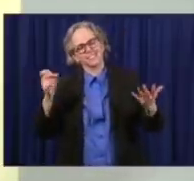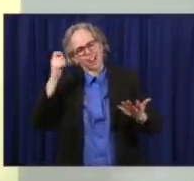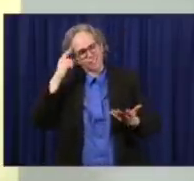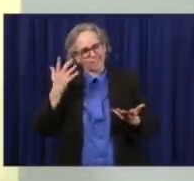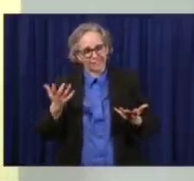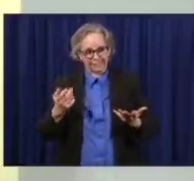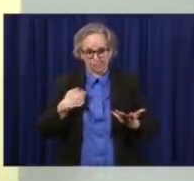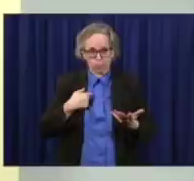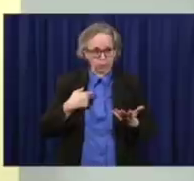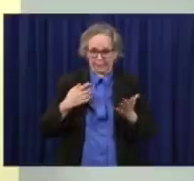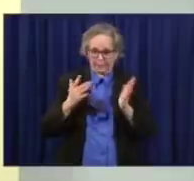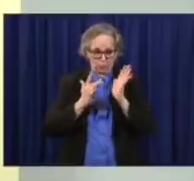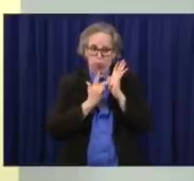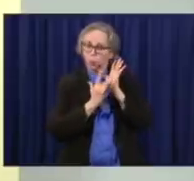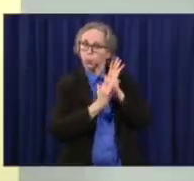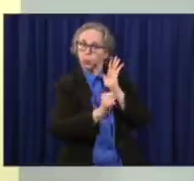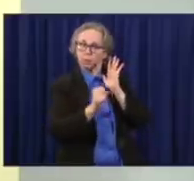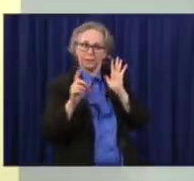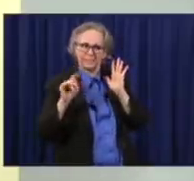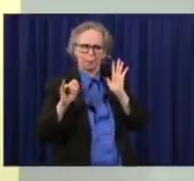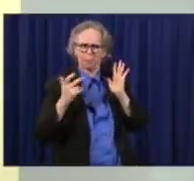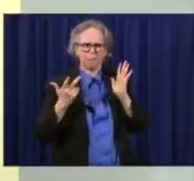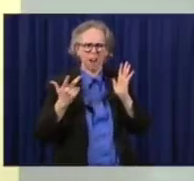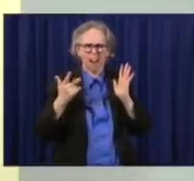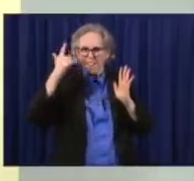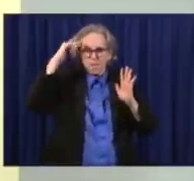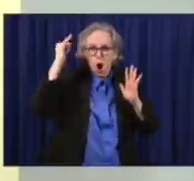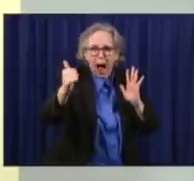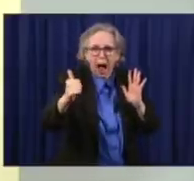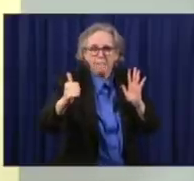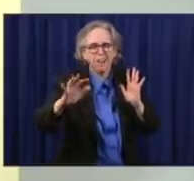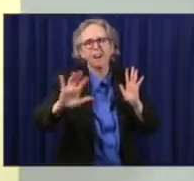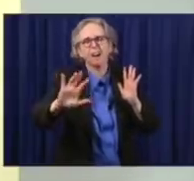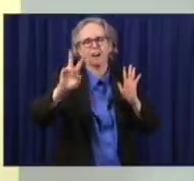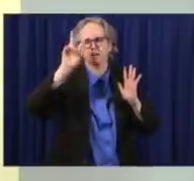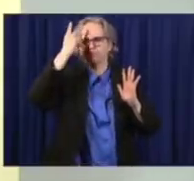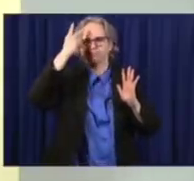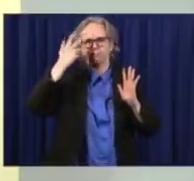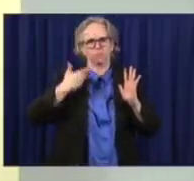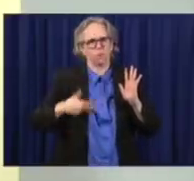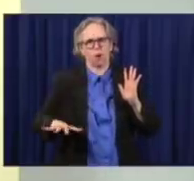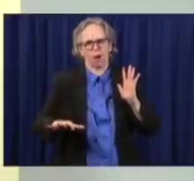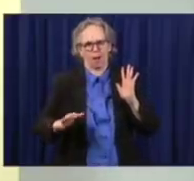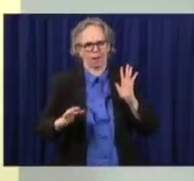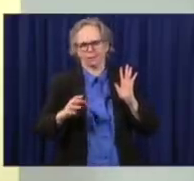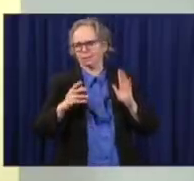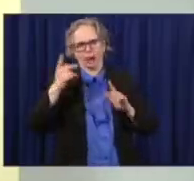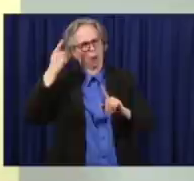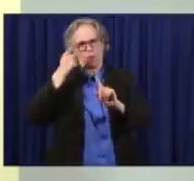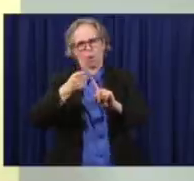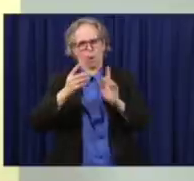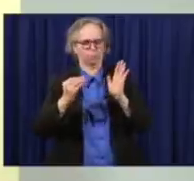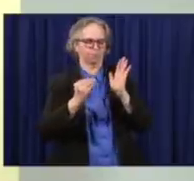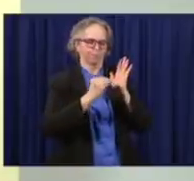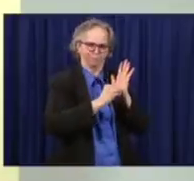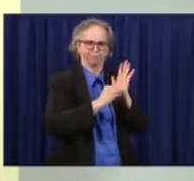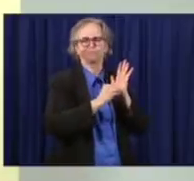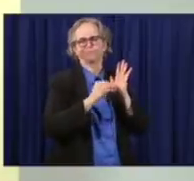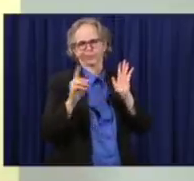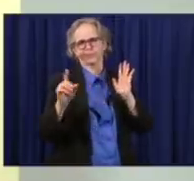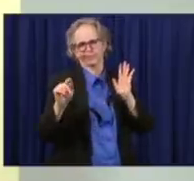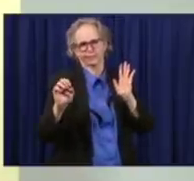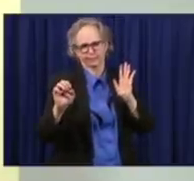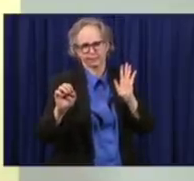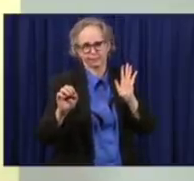have thought it would have gone on forever. And that's not the intention. Don't focus on that date,